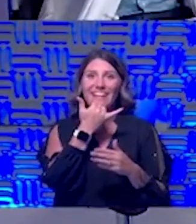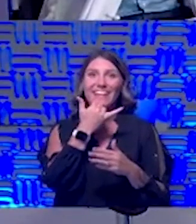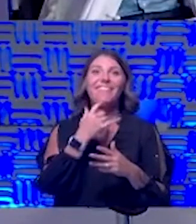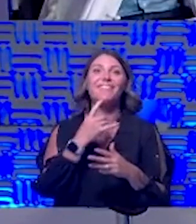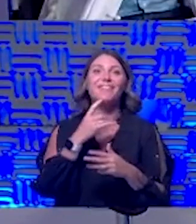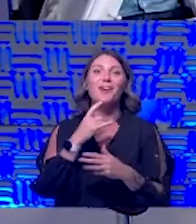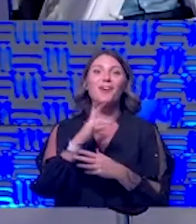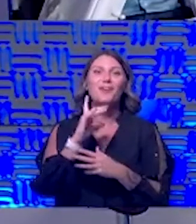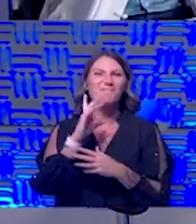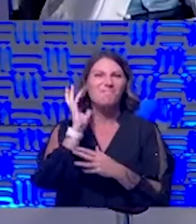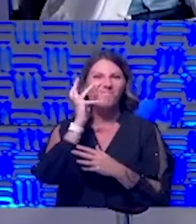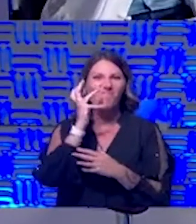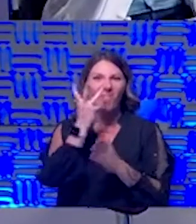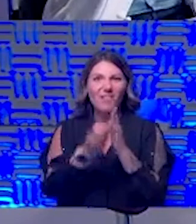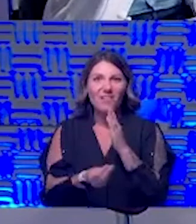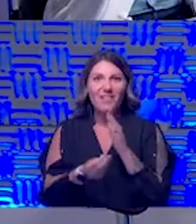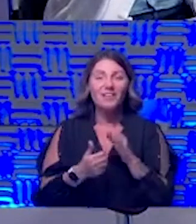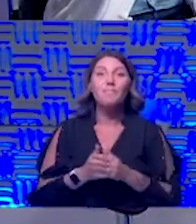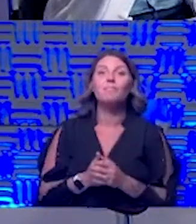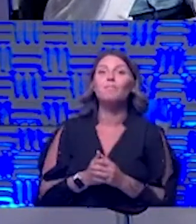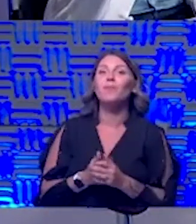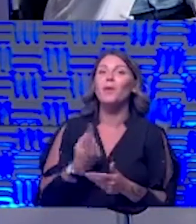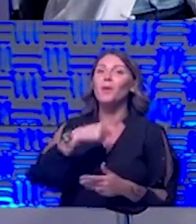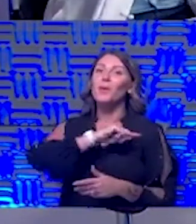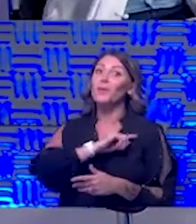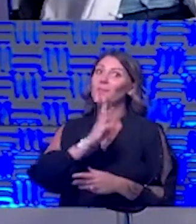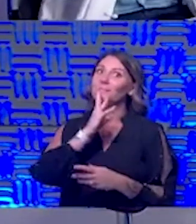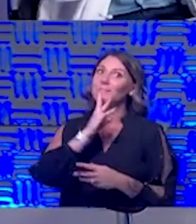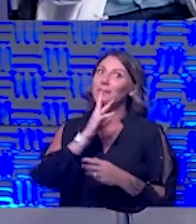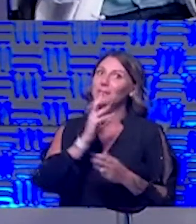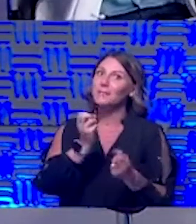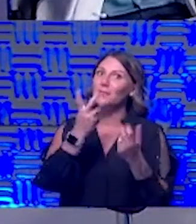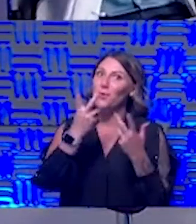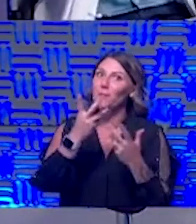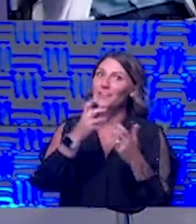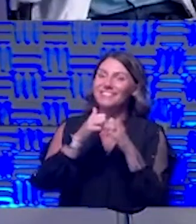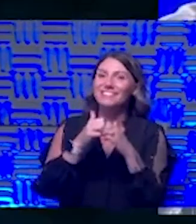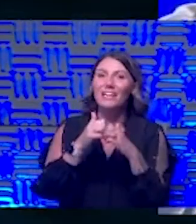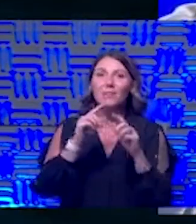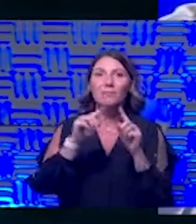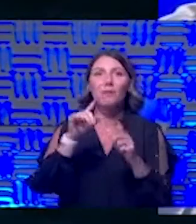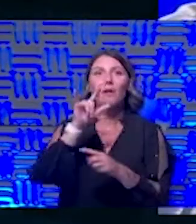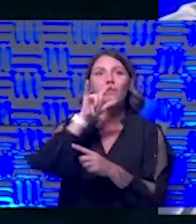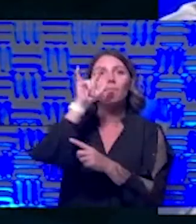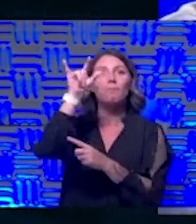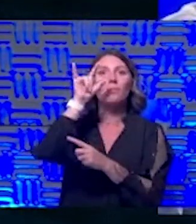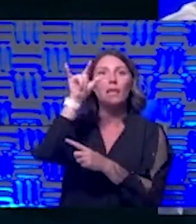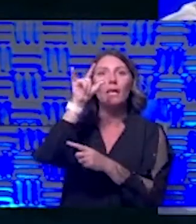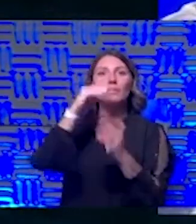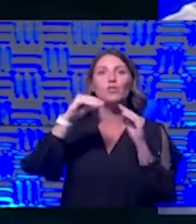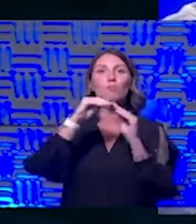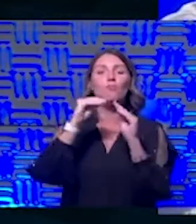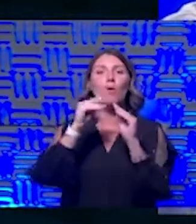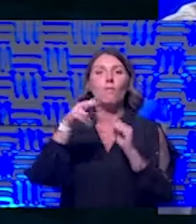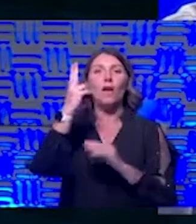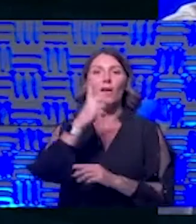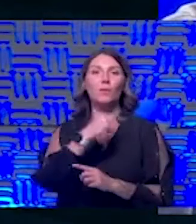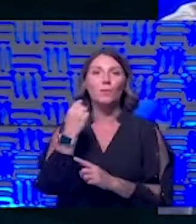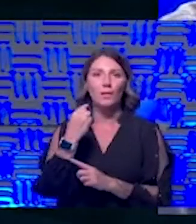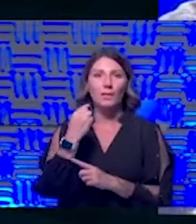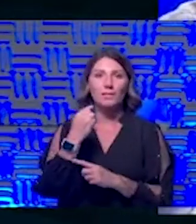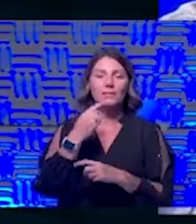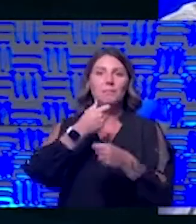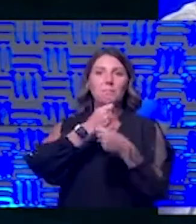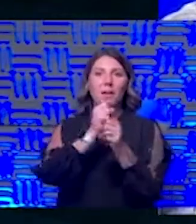I know what he's going to say because we talk together so much. Plane flights are they're a little more risky, but you could do things to make them